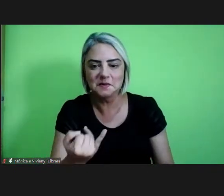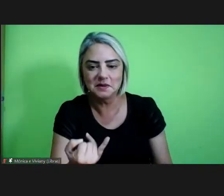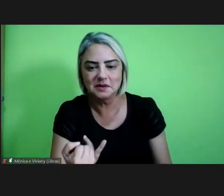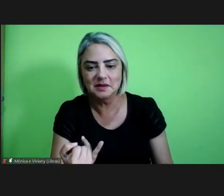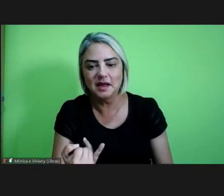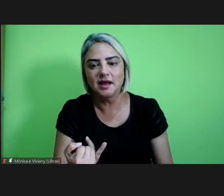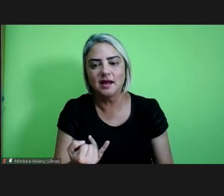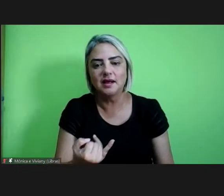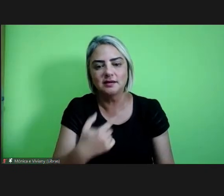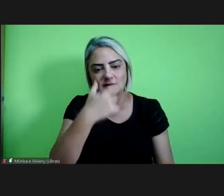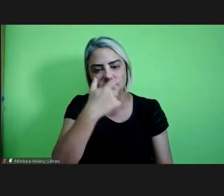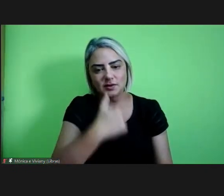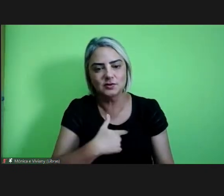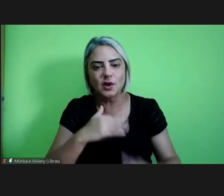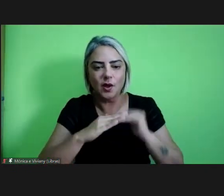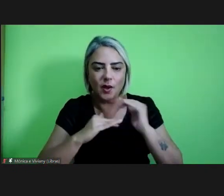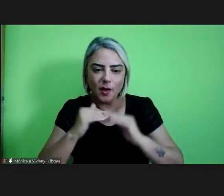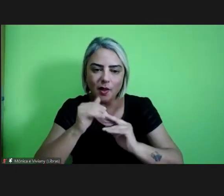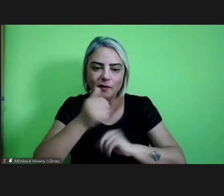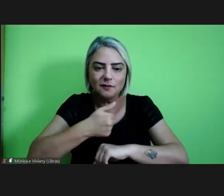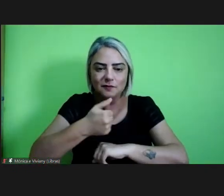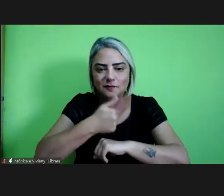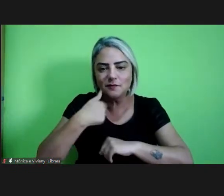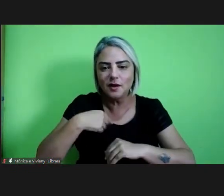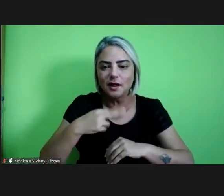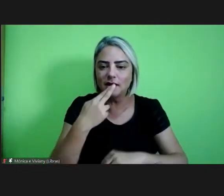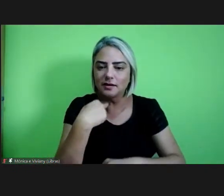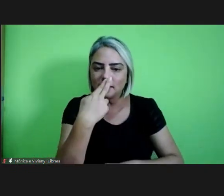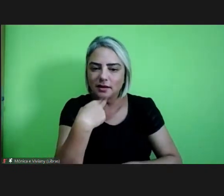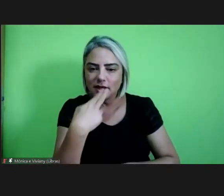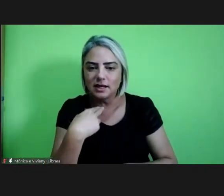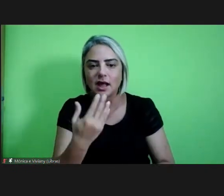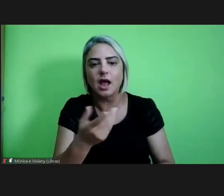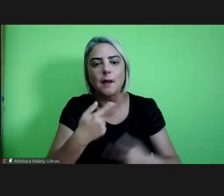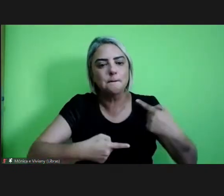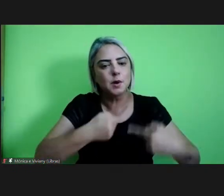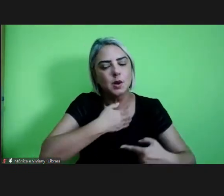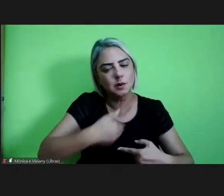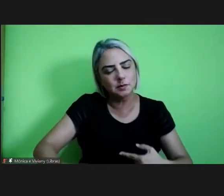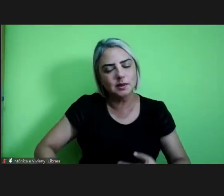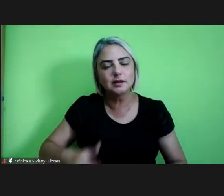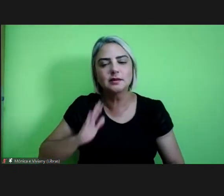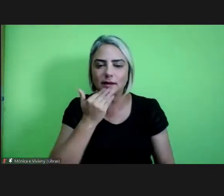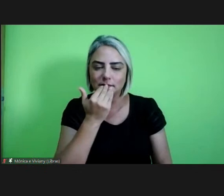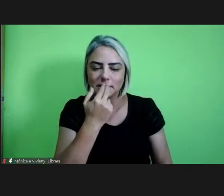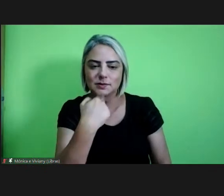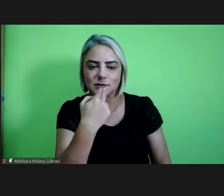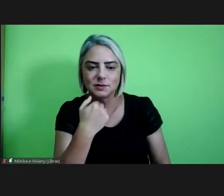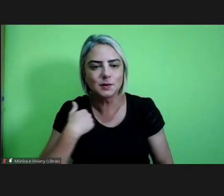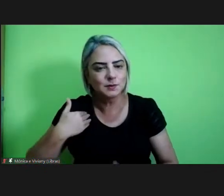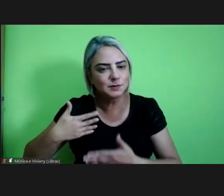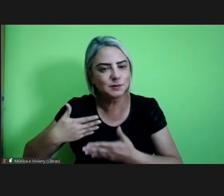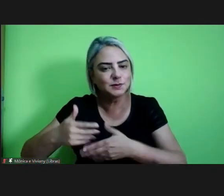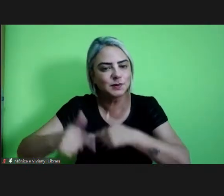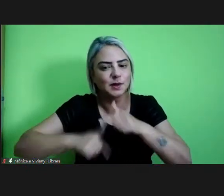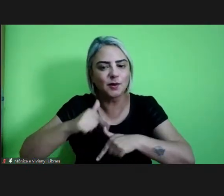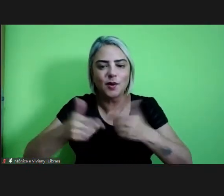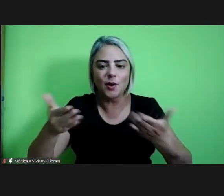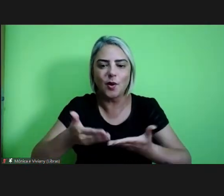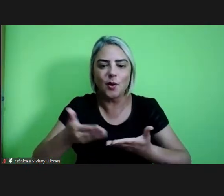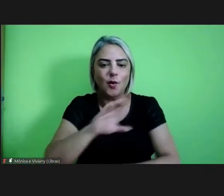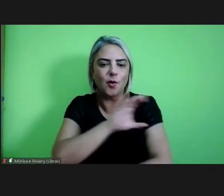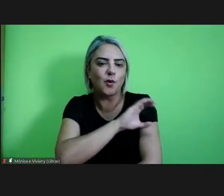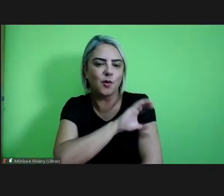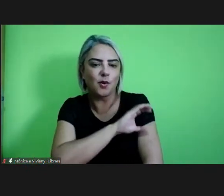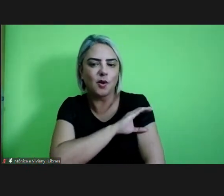the director could not participate, but it's a pleasure to be here because I'm a nutritionist and I've been working with